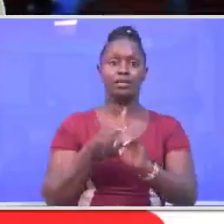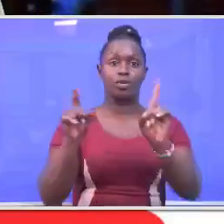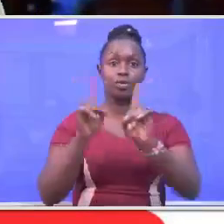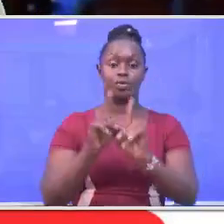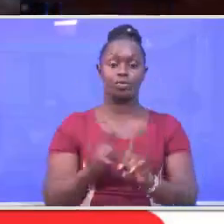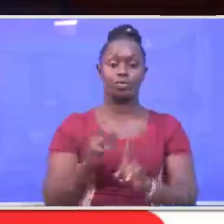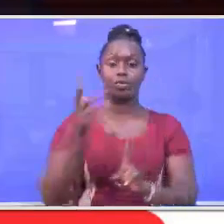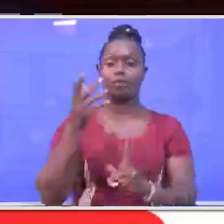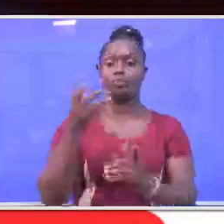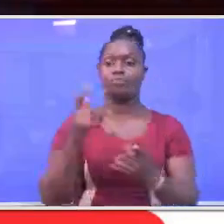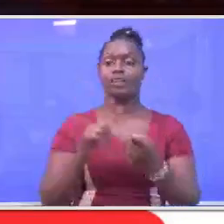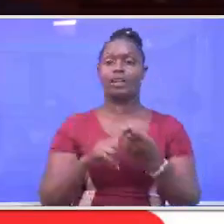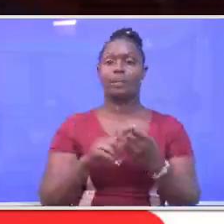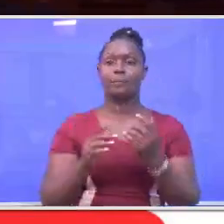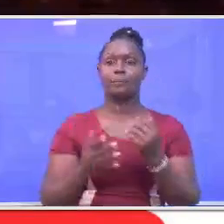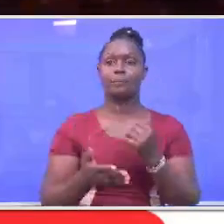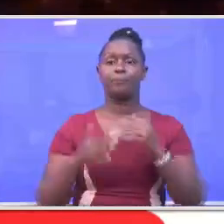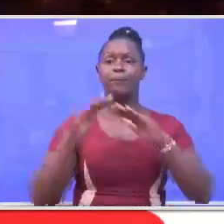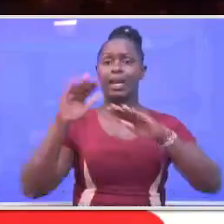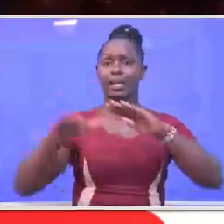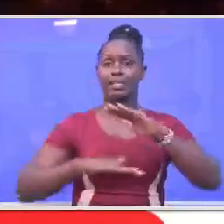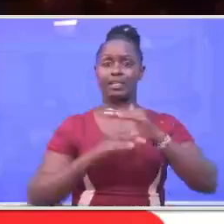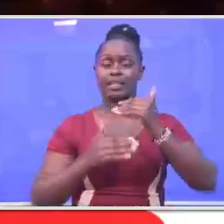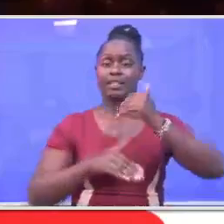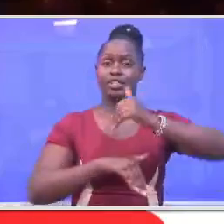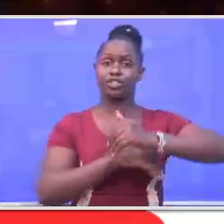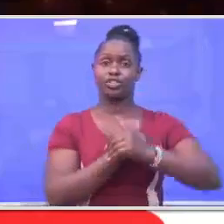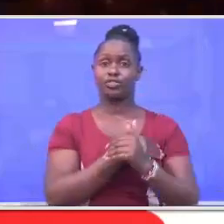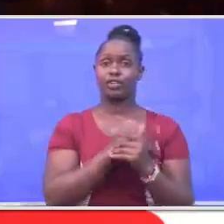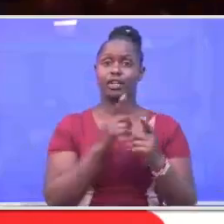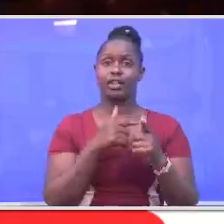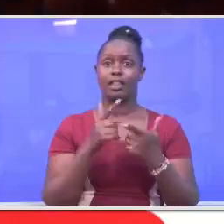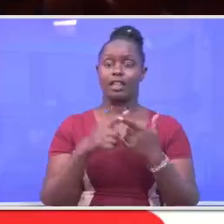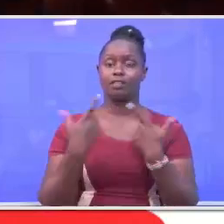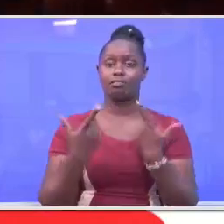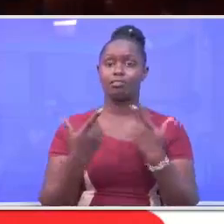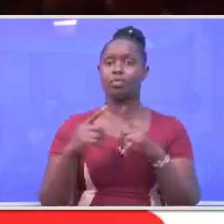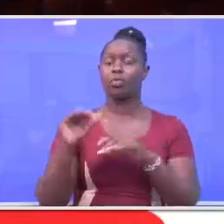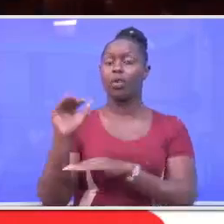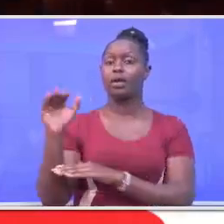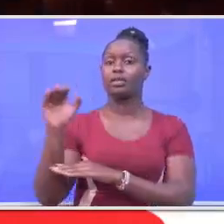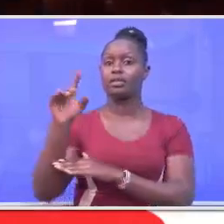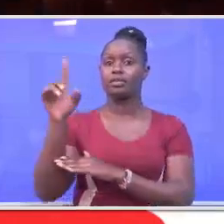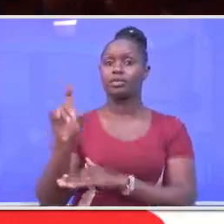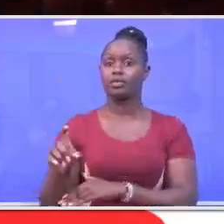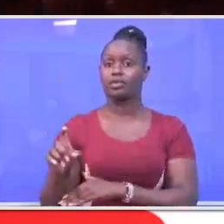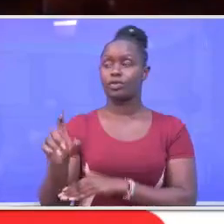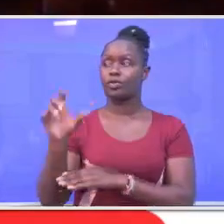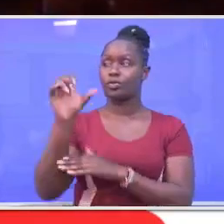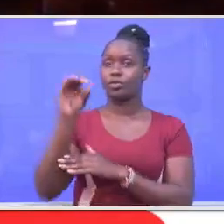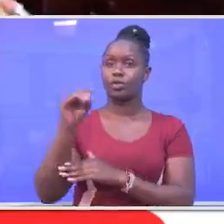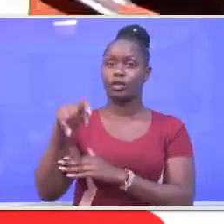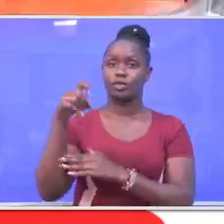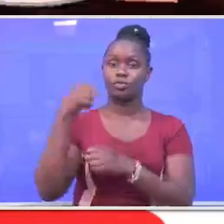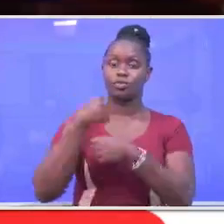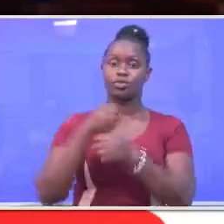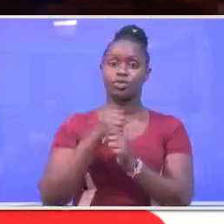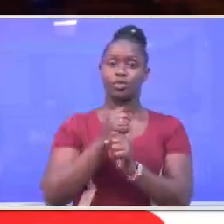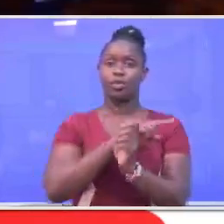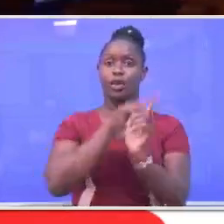assistant chief, ule mtu akona bunduki kwenu umwambieni ikifika operation, when the military come to do operation,